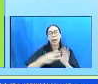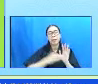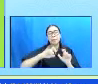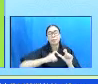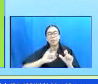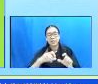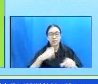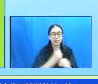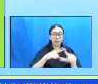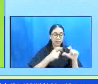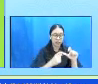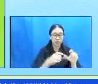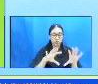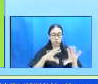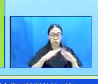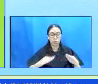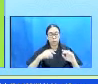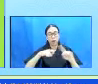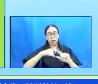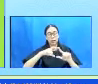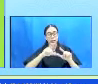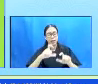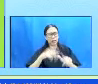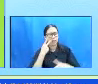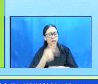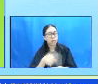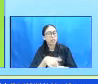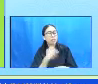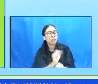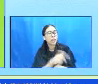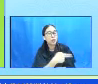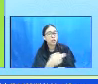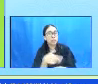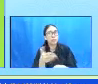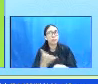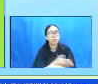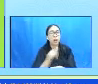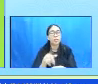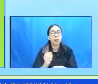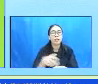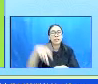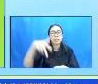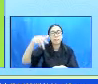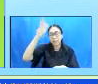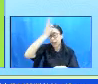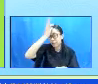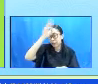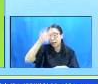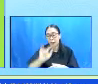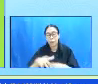done in Kalimantan and Sumatra, and currently we have a program in Sulawesi. We try to empower the